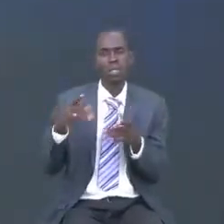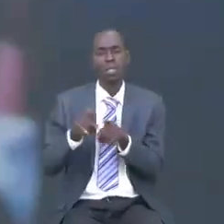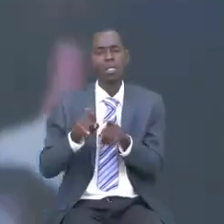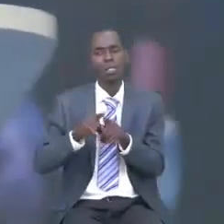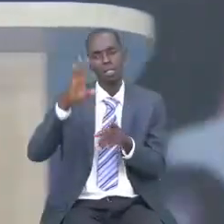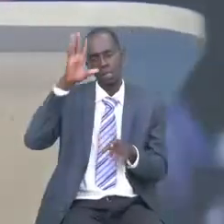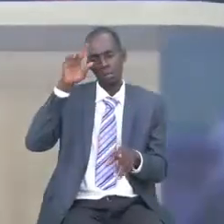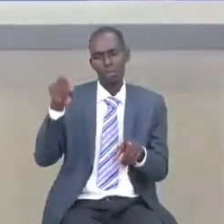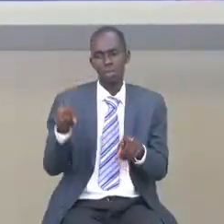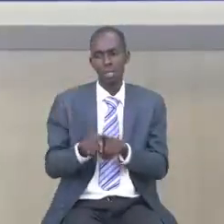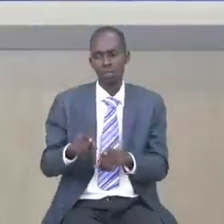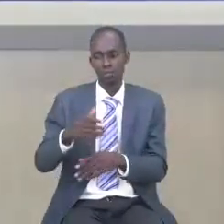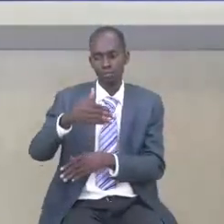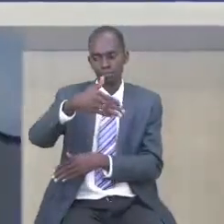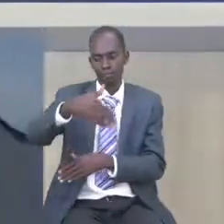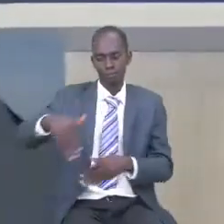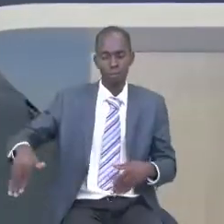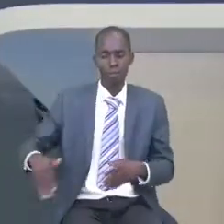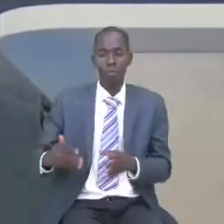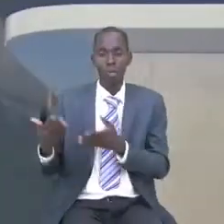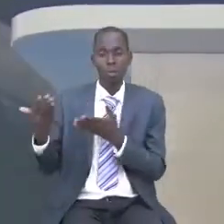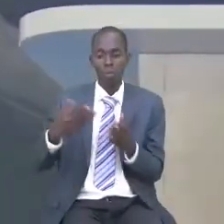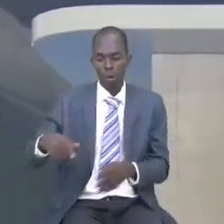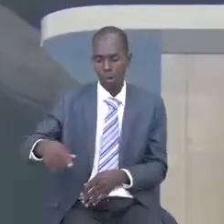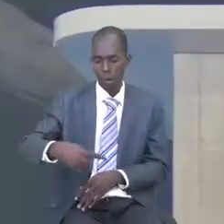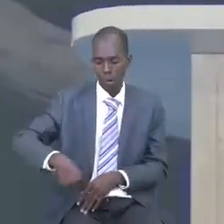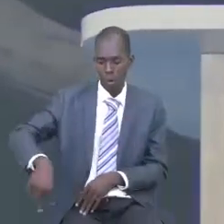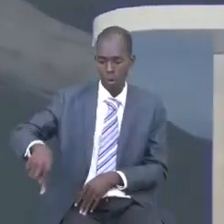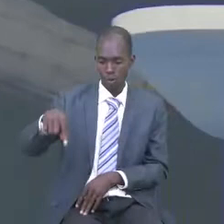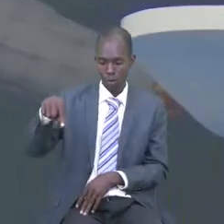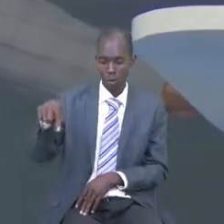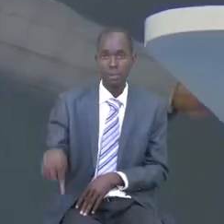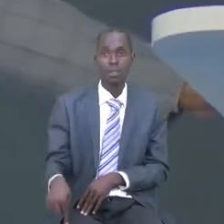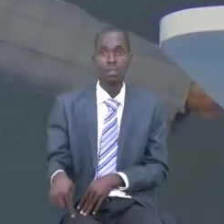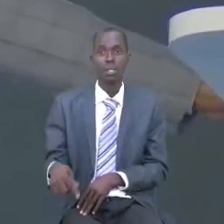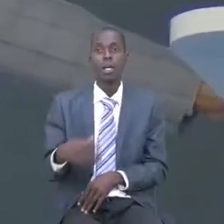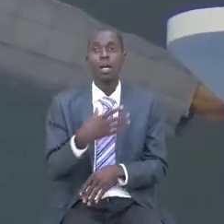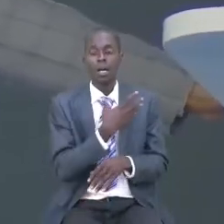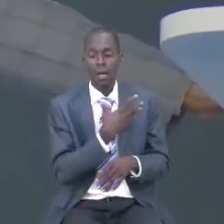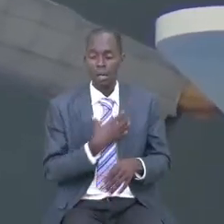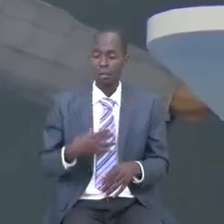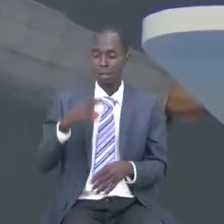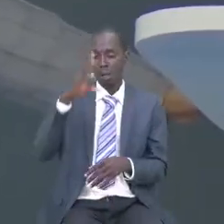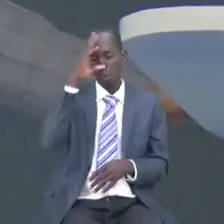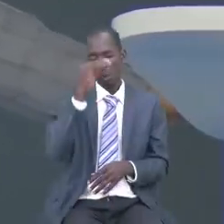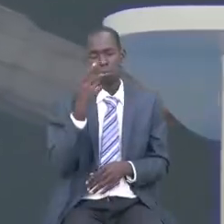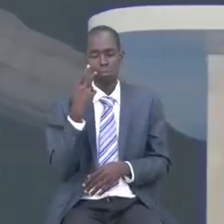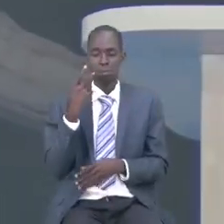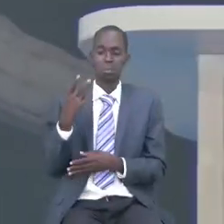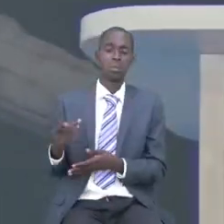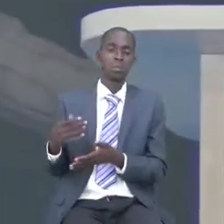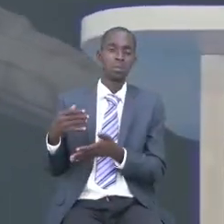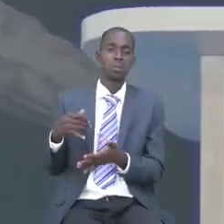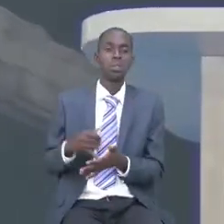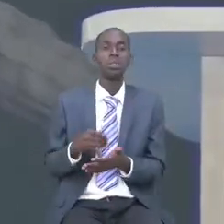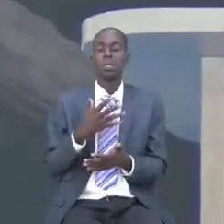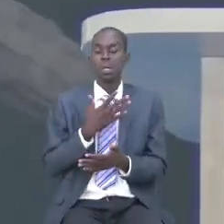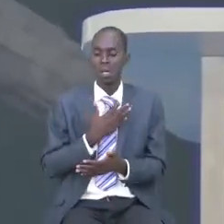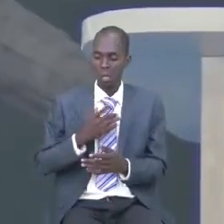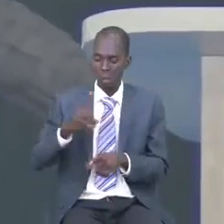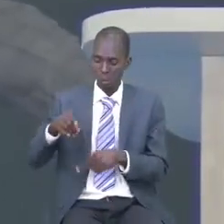let him stumble. He saw it and he took that stumbling block, and that stumbling block became